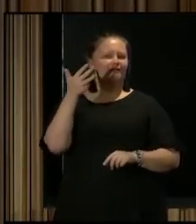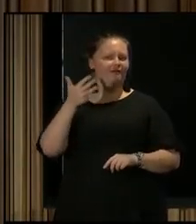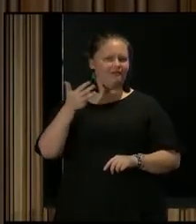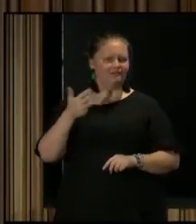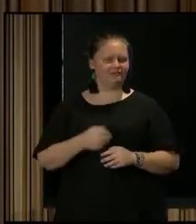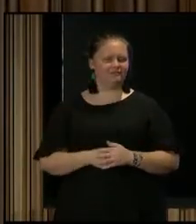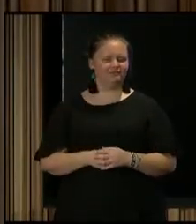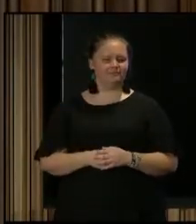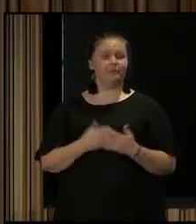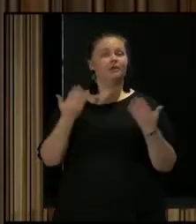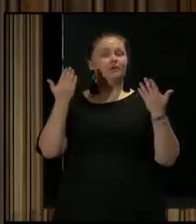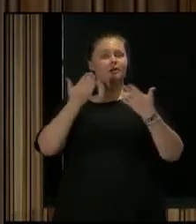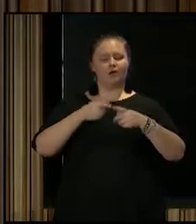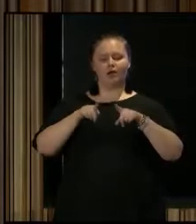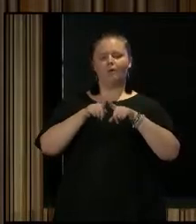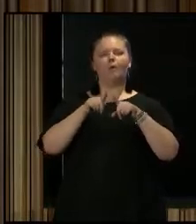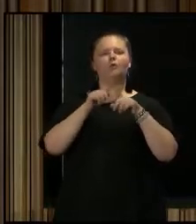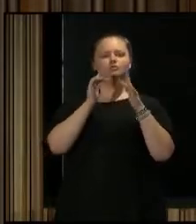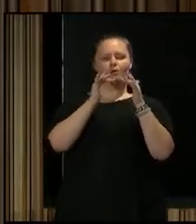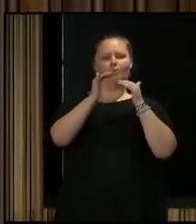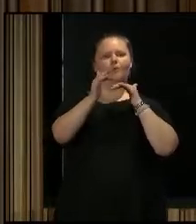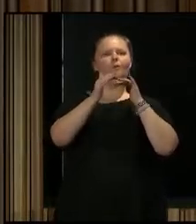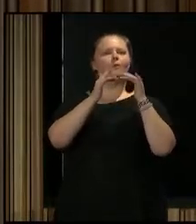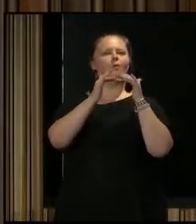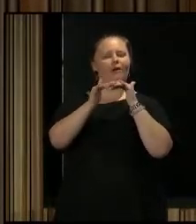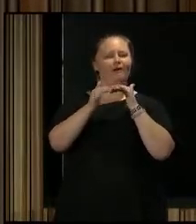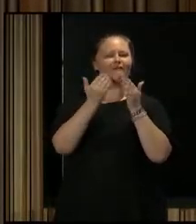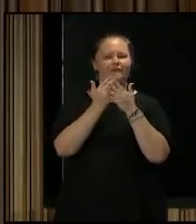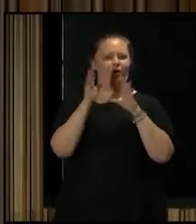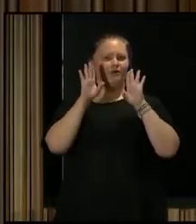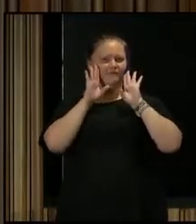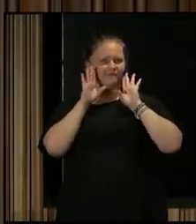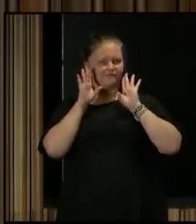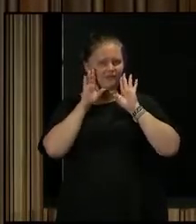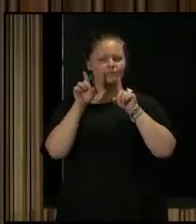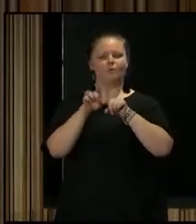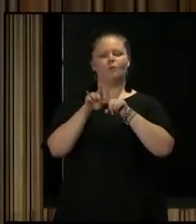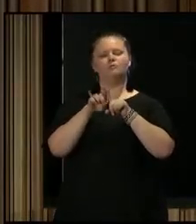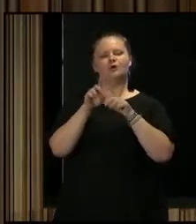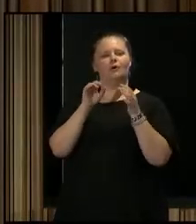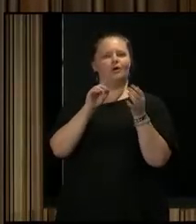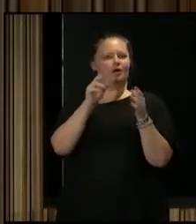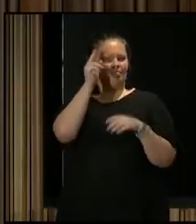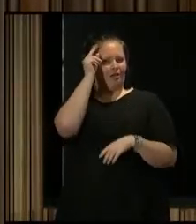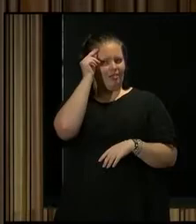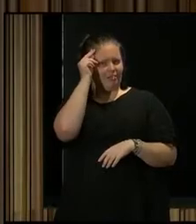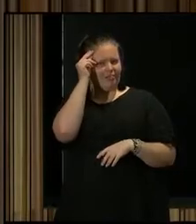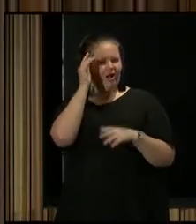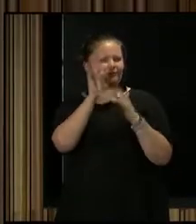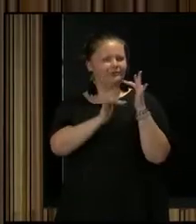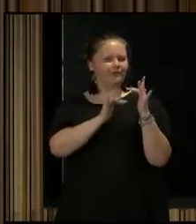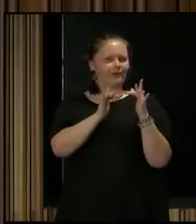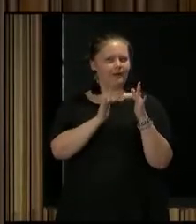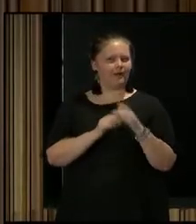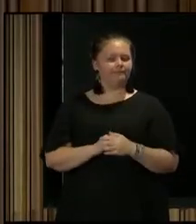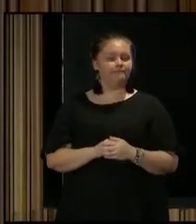conversation will be broadcast live on Facebook and on State Library of Queensland's live stream page. We'll also be using Slido to